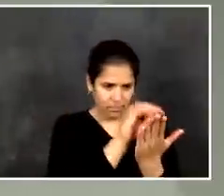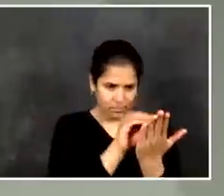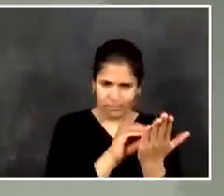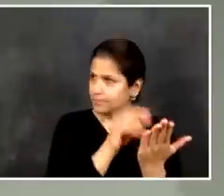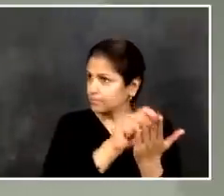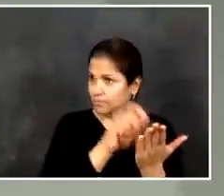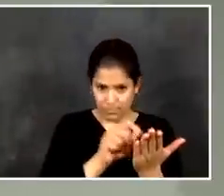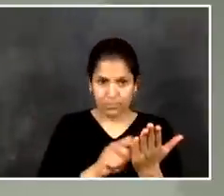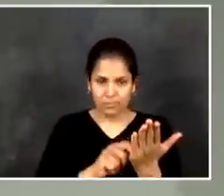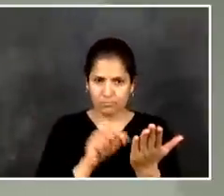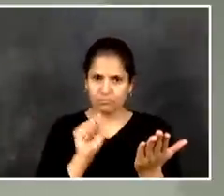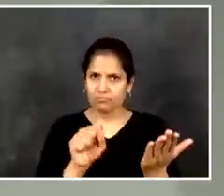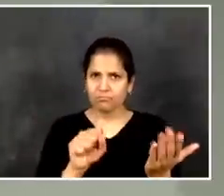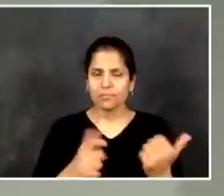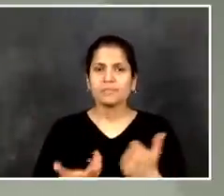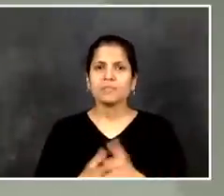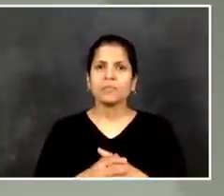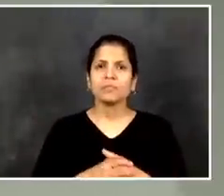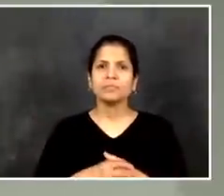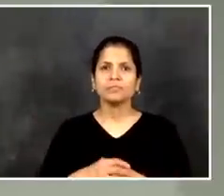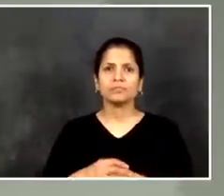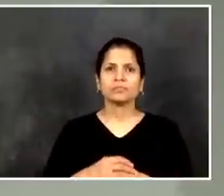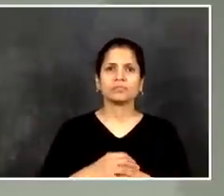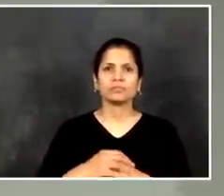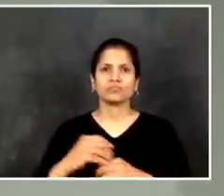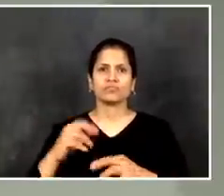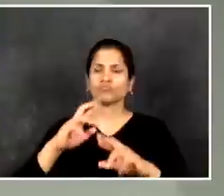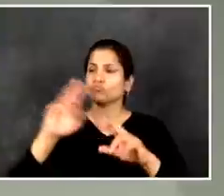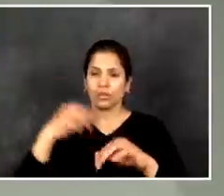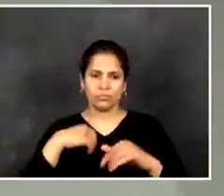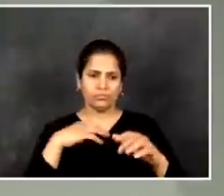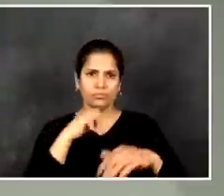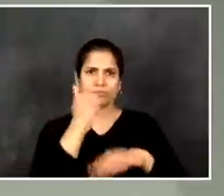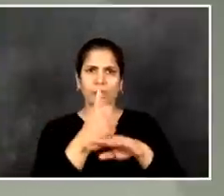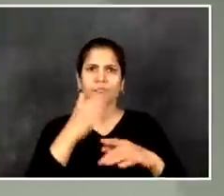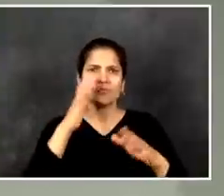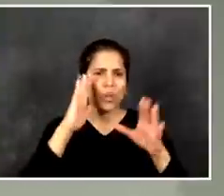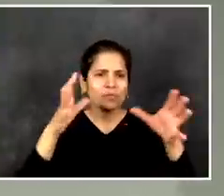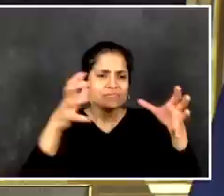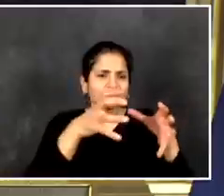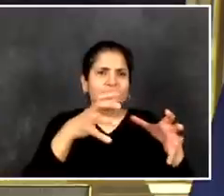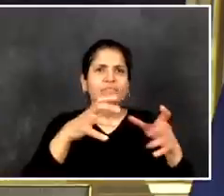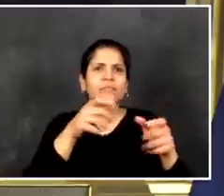control panel to understand how the device was interacting with the patient. Excellent. Yeah. Please. Okay.